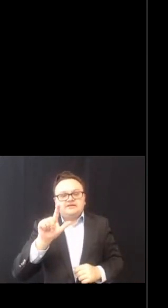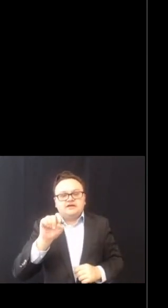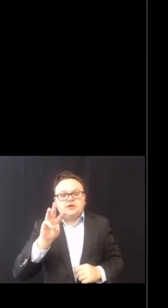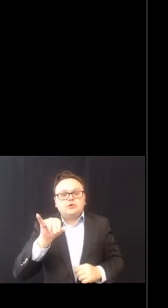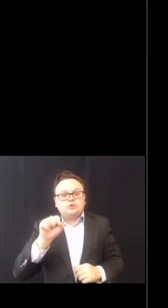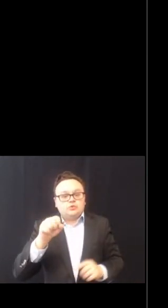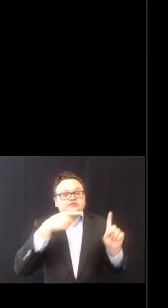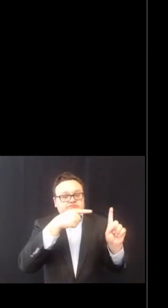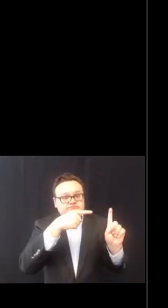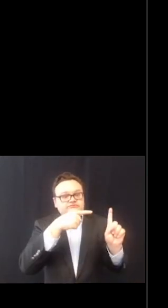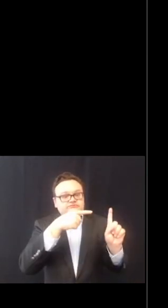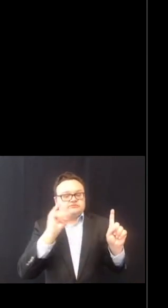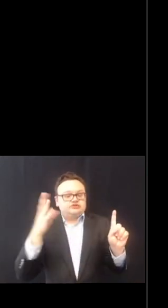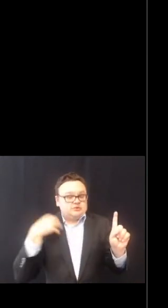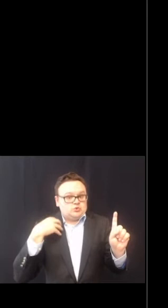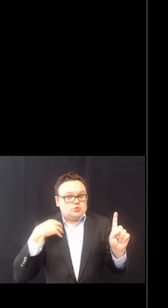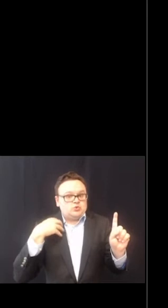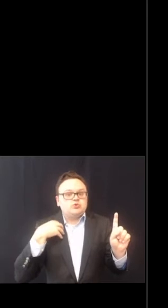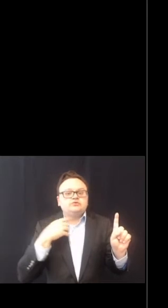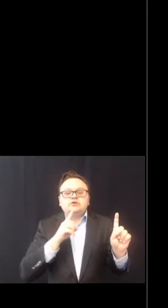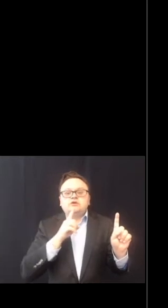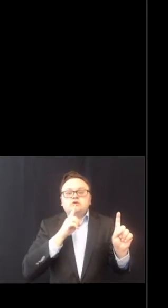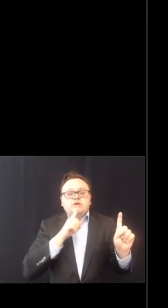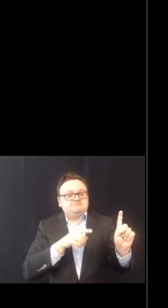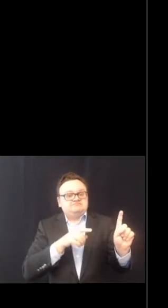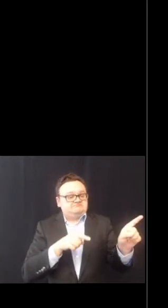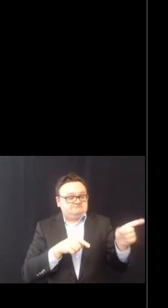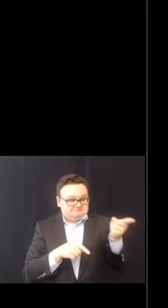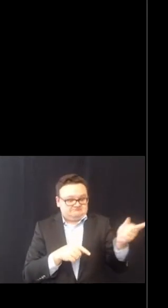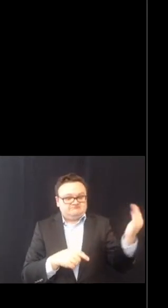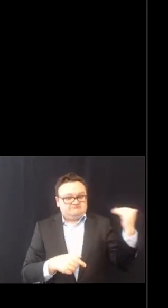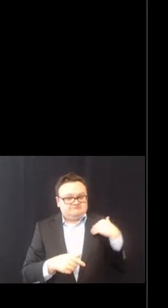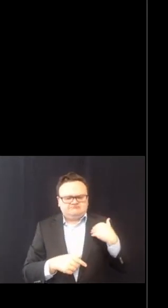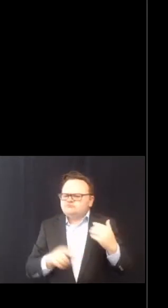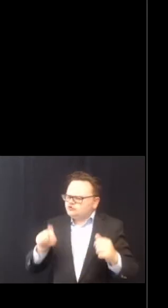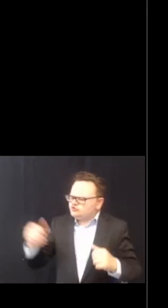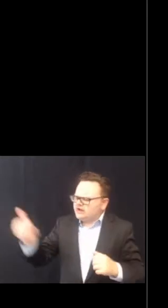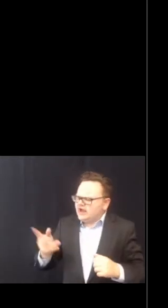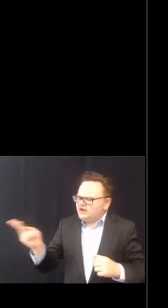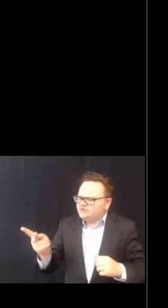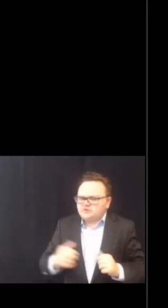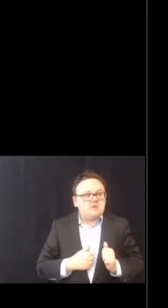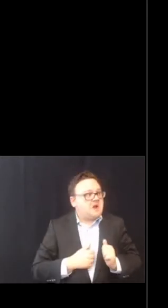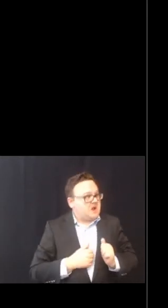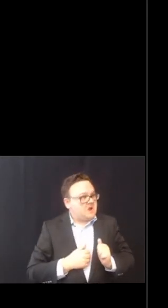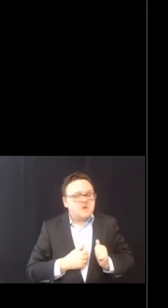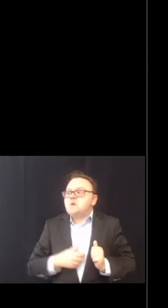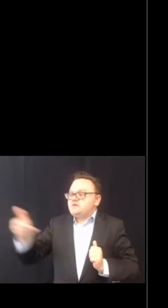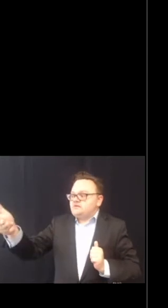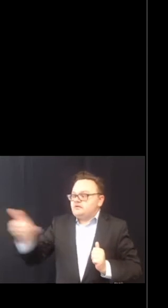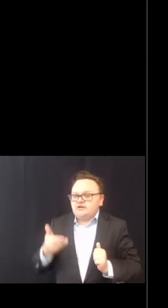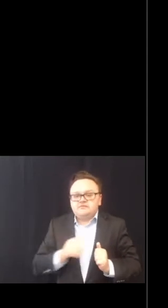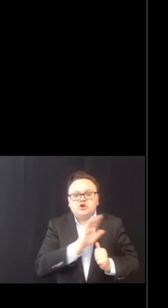gave us the opportunity to bring them on as a jobs coach, and she's just been amazing with them. Her whole crew has been